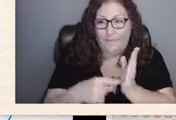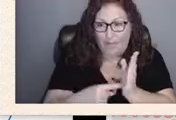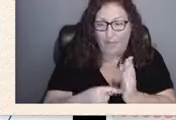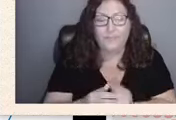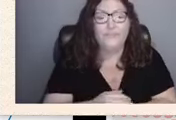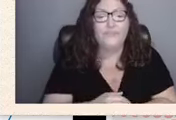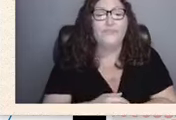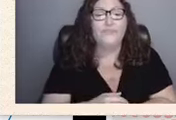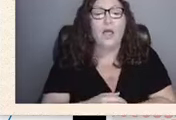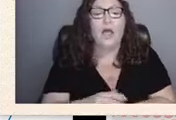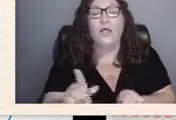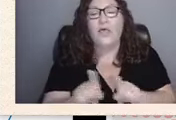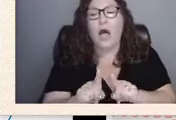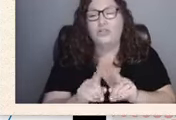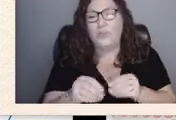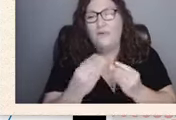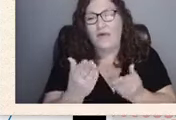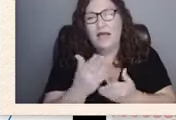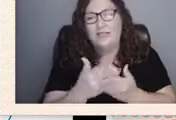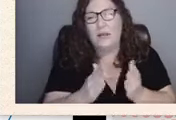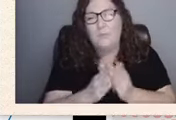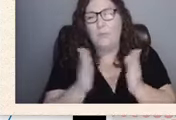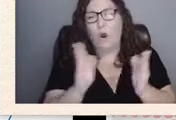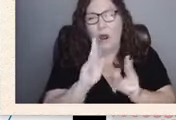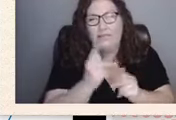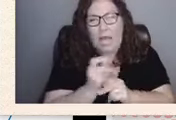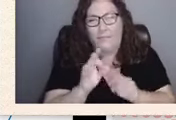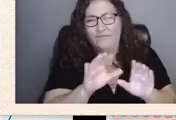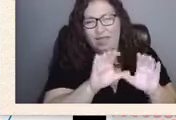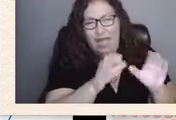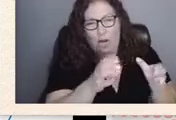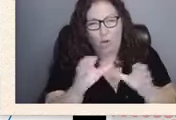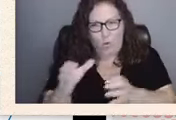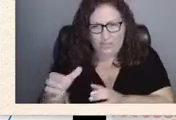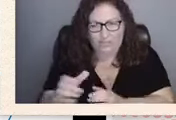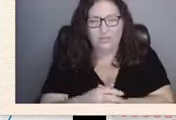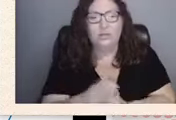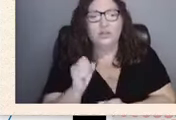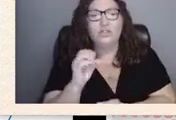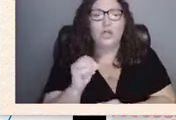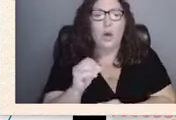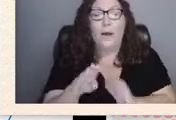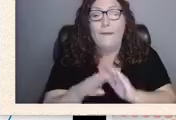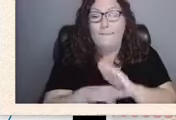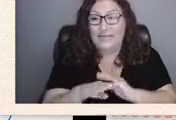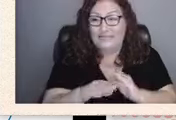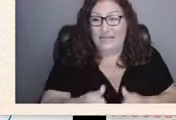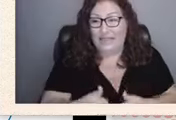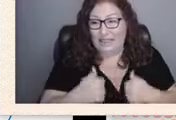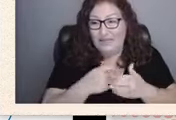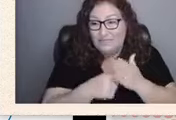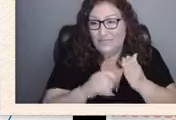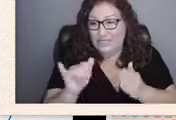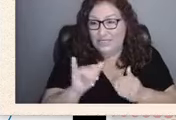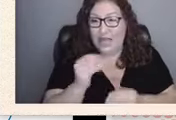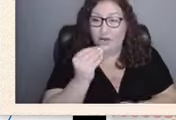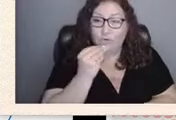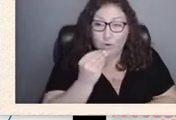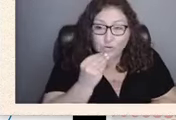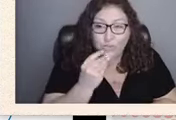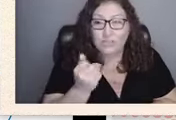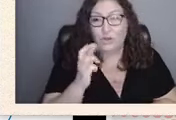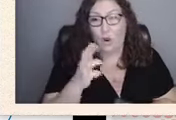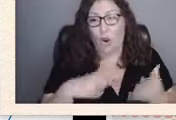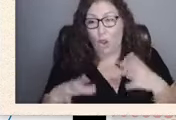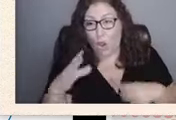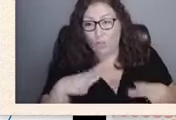also provided some very broad type categories. So basic living expenses like groceries or clothing, that would be